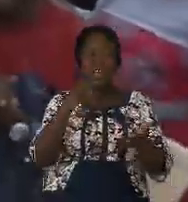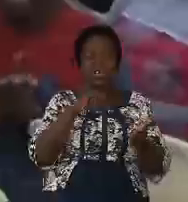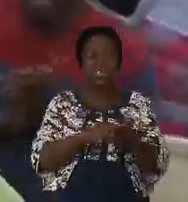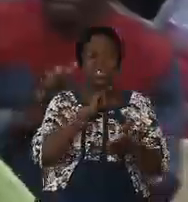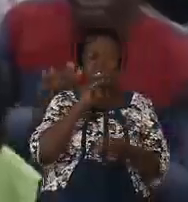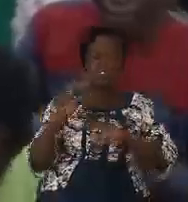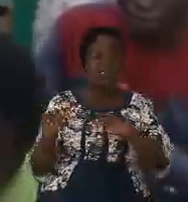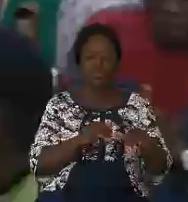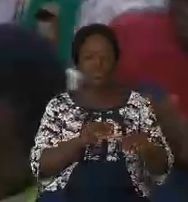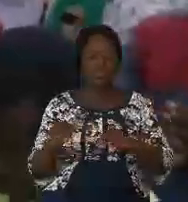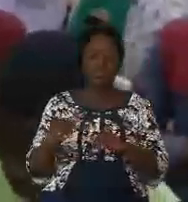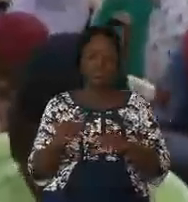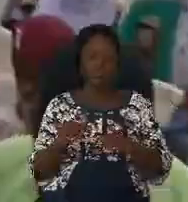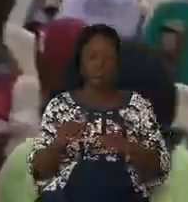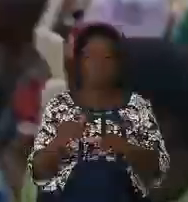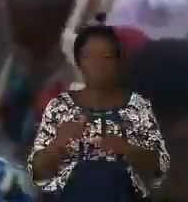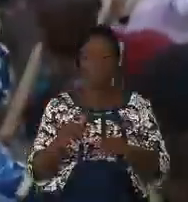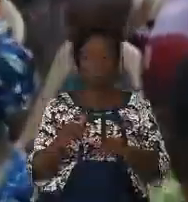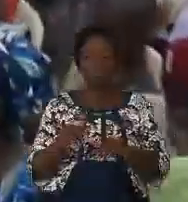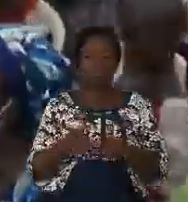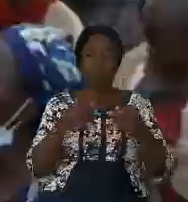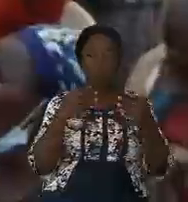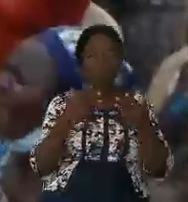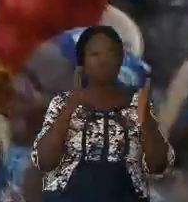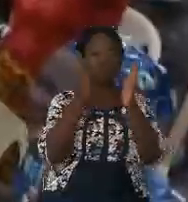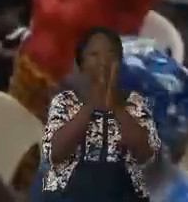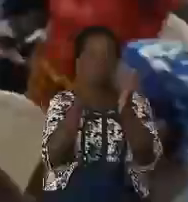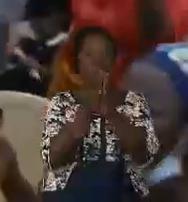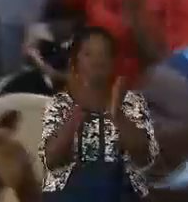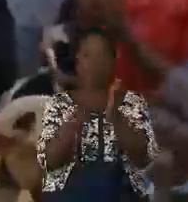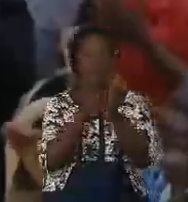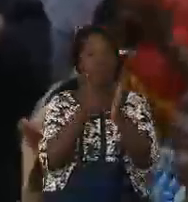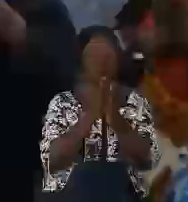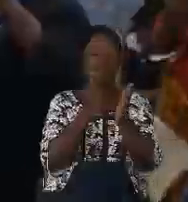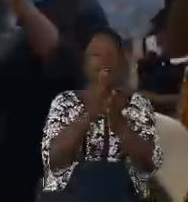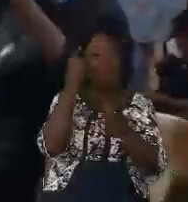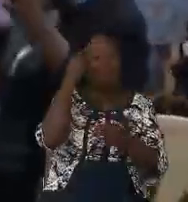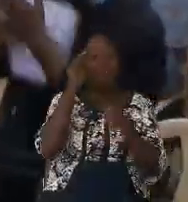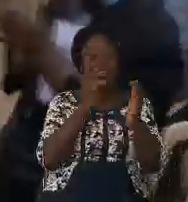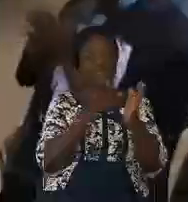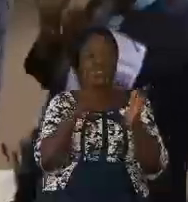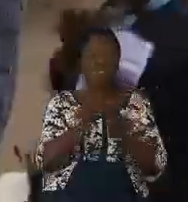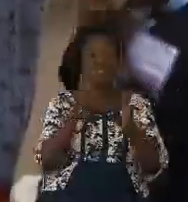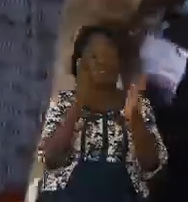Yes. Amen. It is done. Put your hands together for Jesus. It is done.